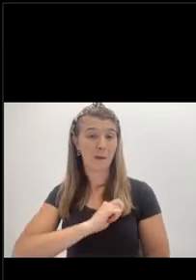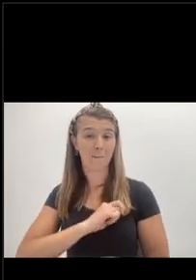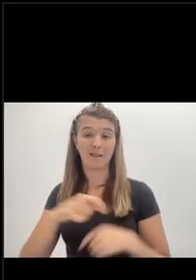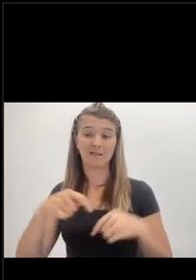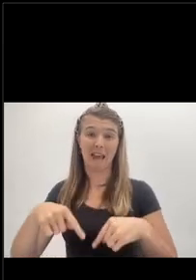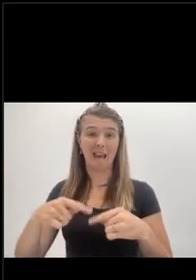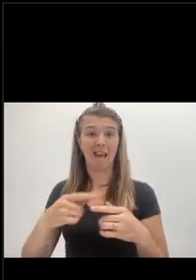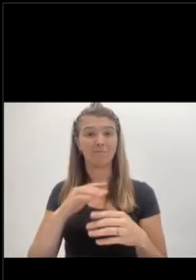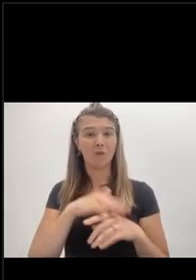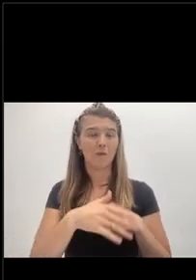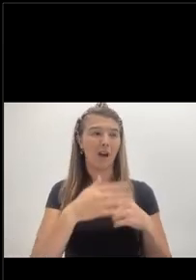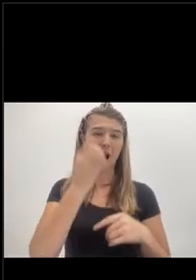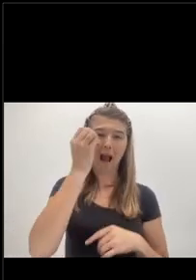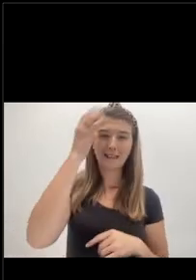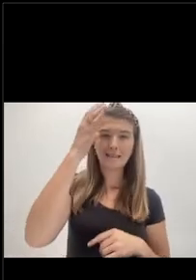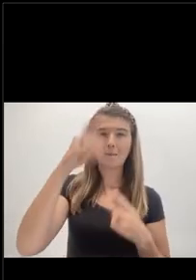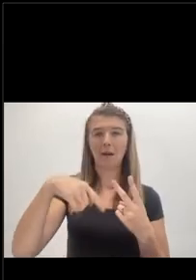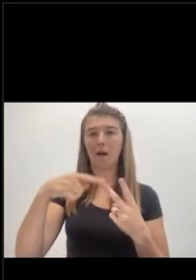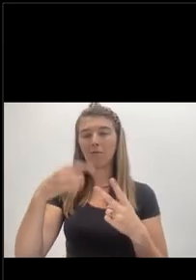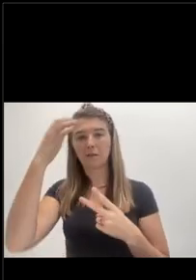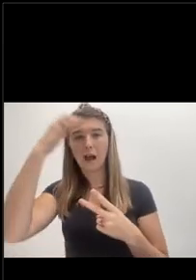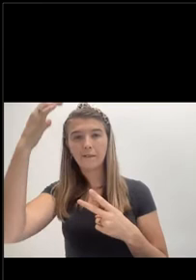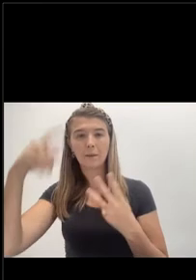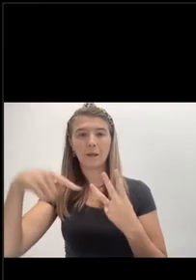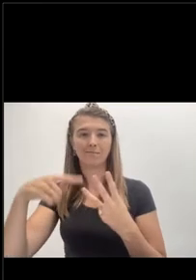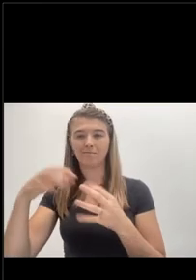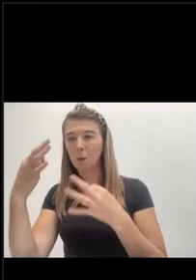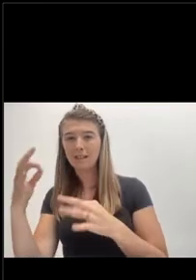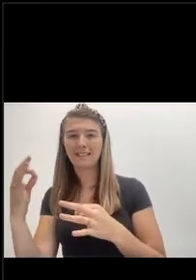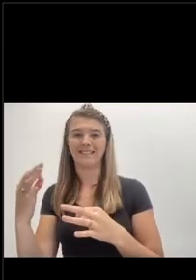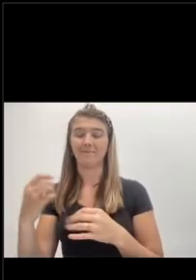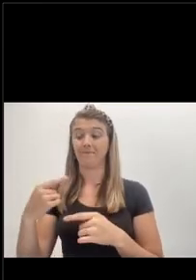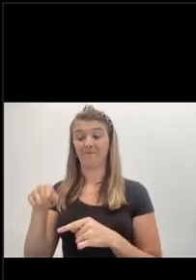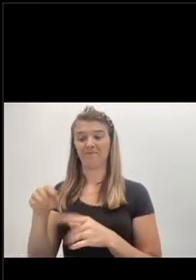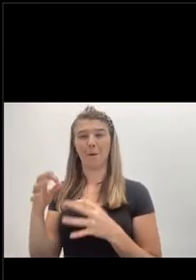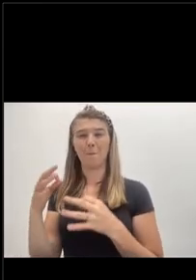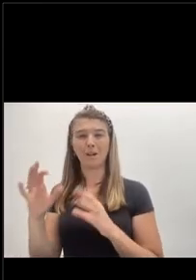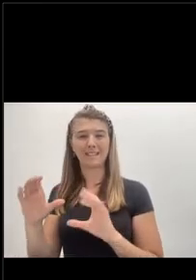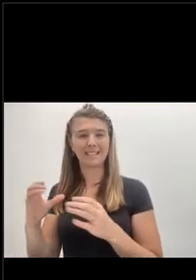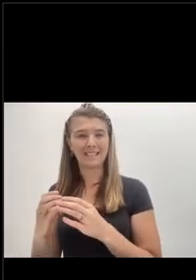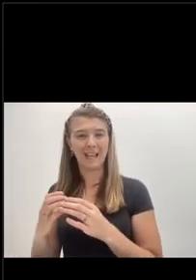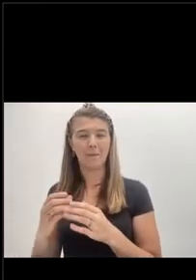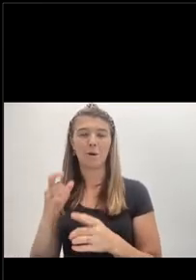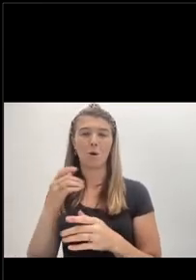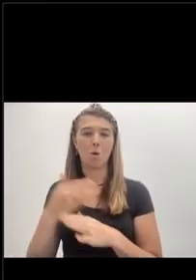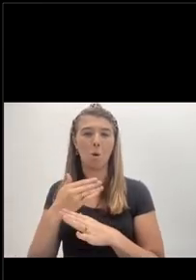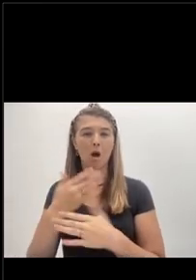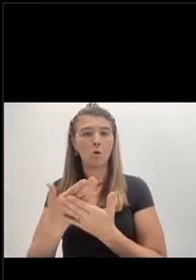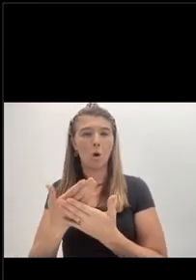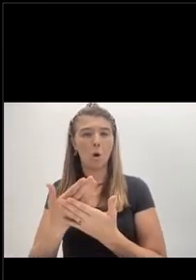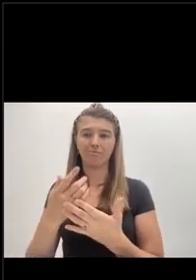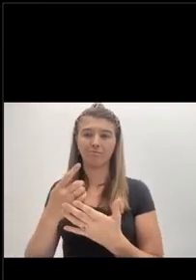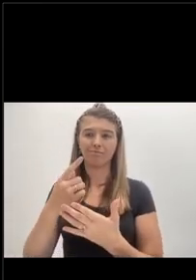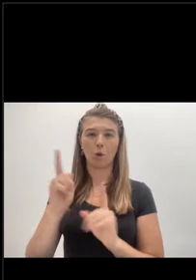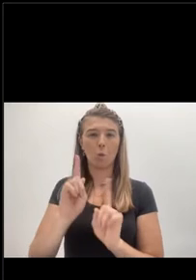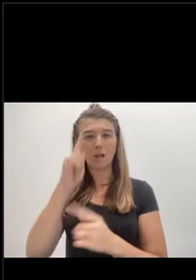other sectors. Our policy team works to make sure the best science and chemistry is available for decision makers. And today we're exploring